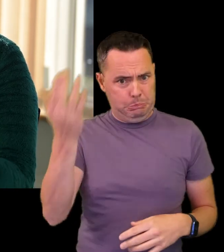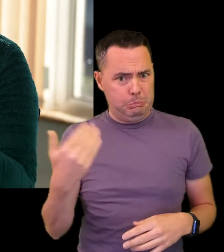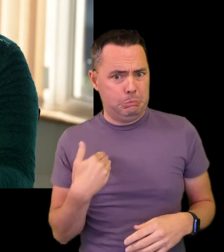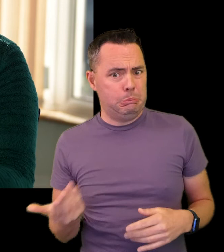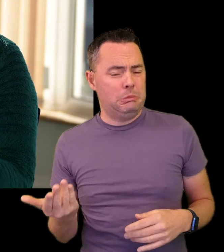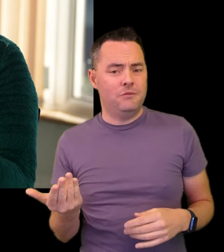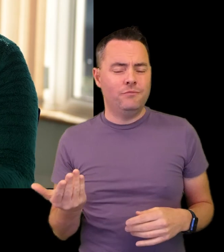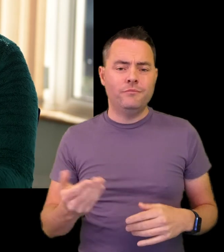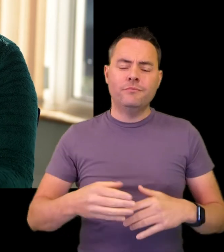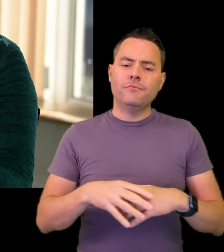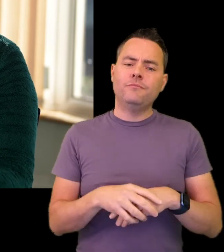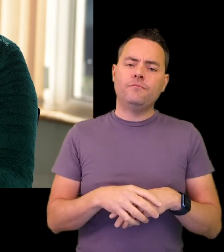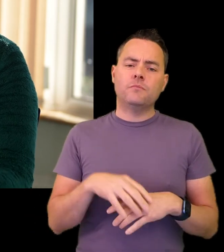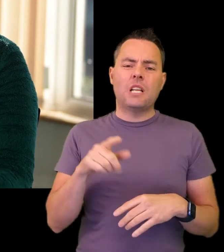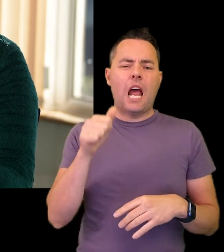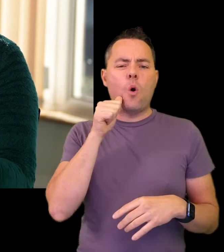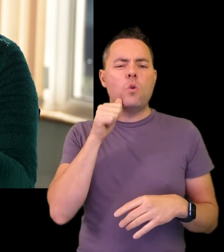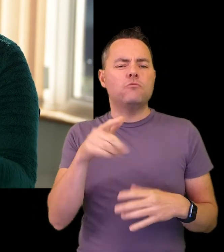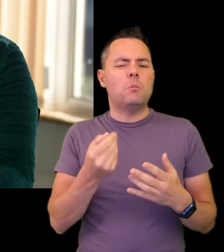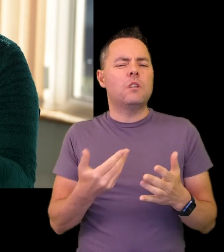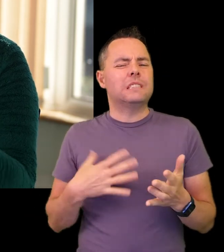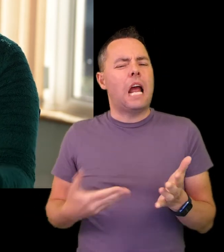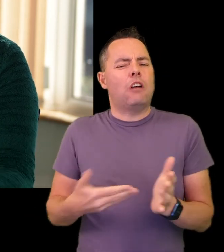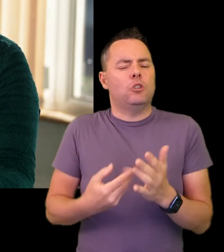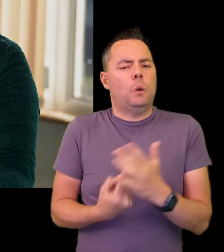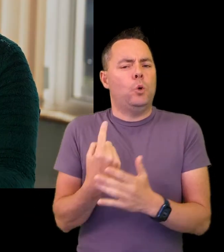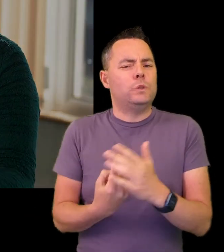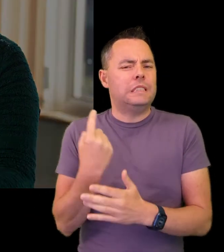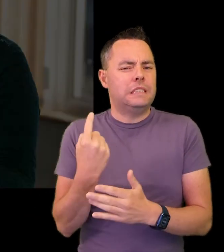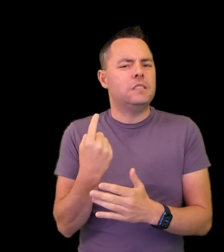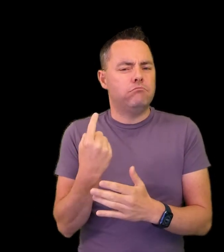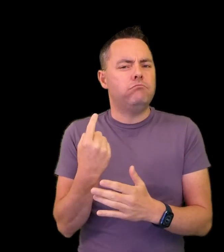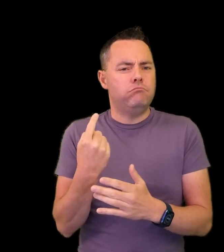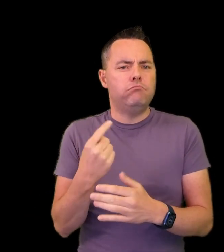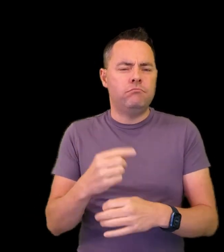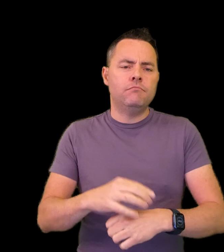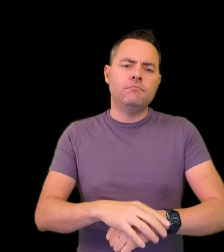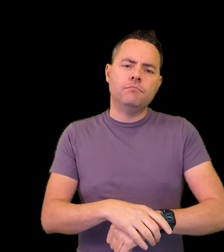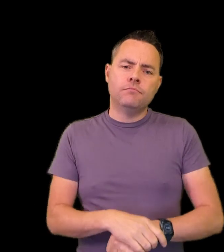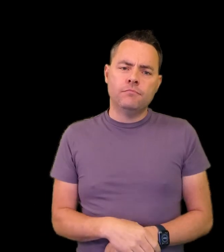what it is, but they still know they need that extra opportunity.